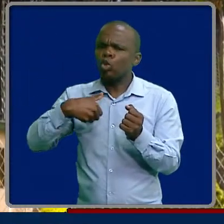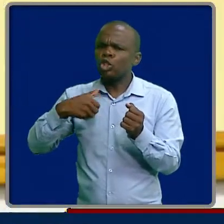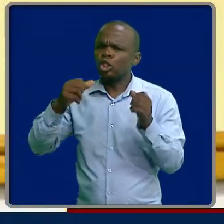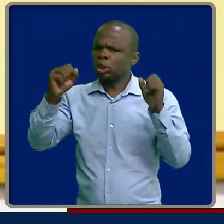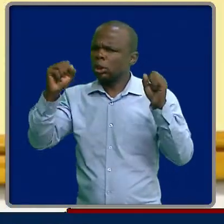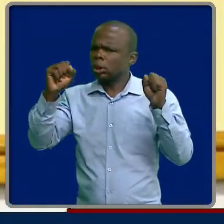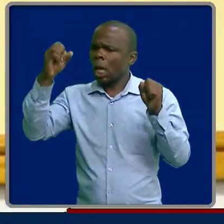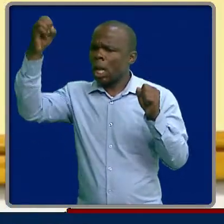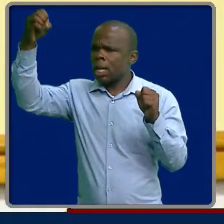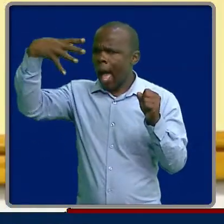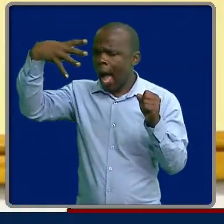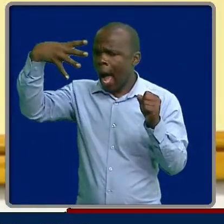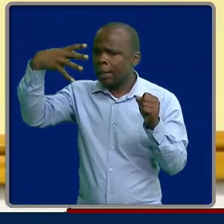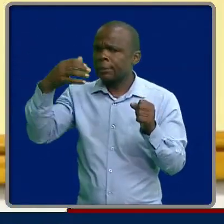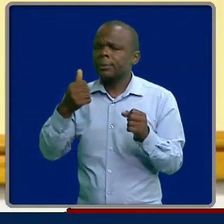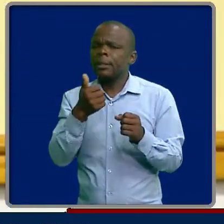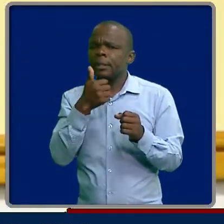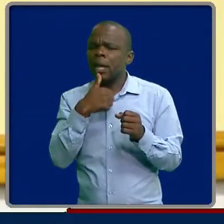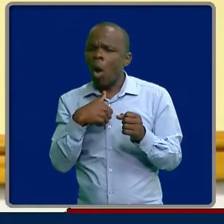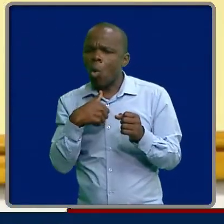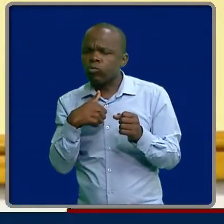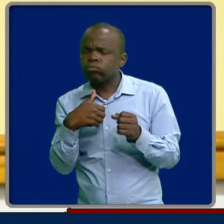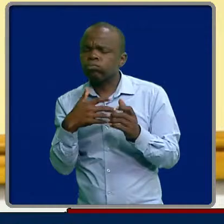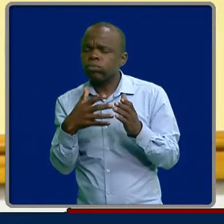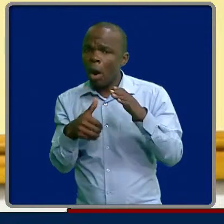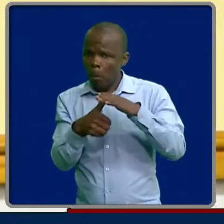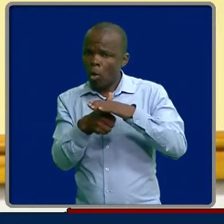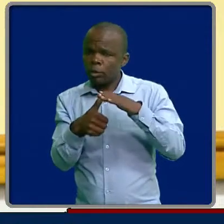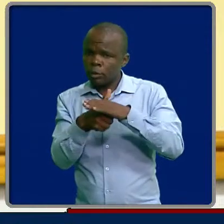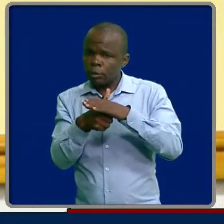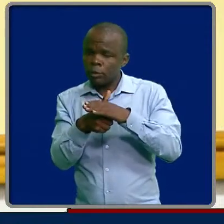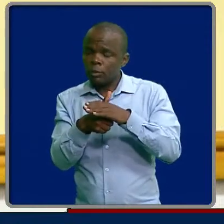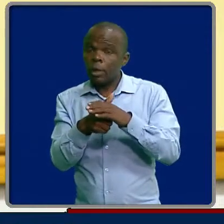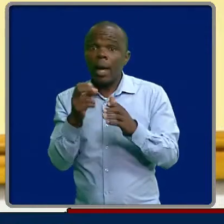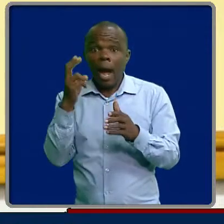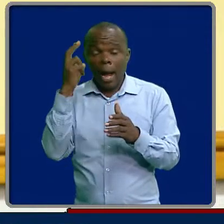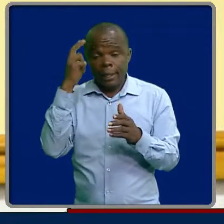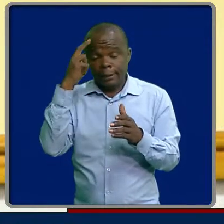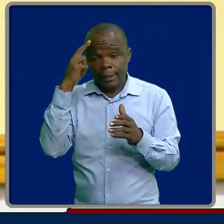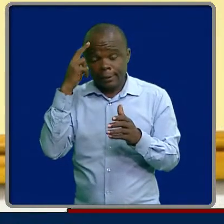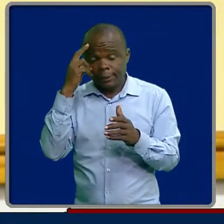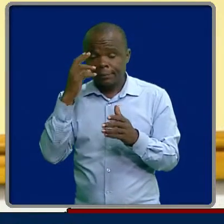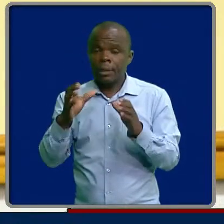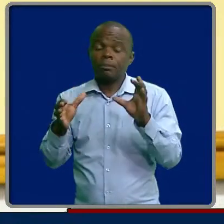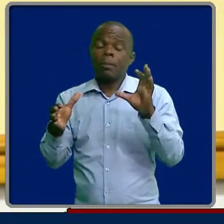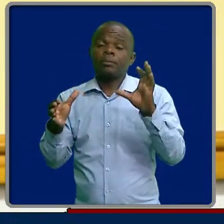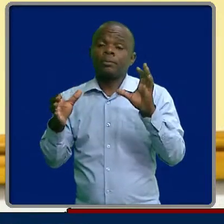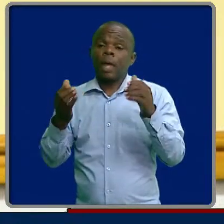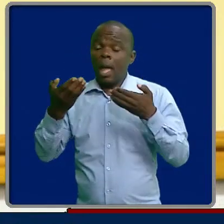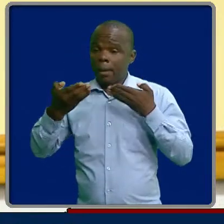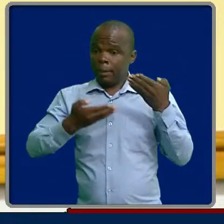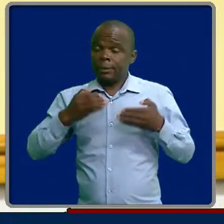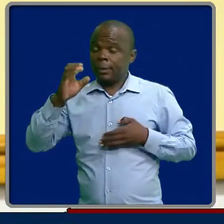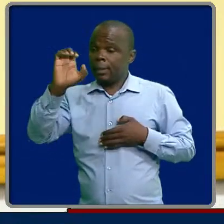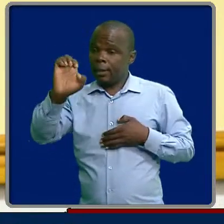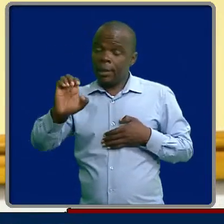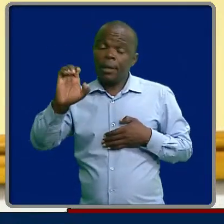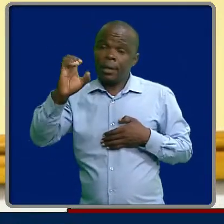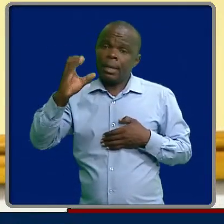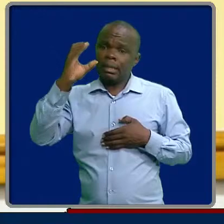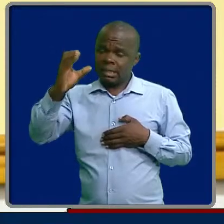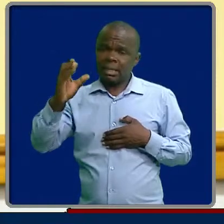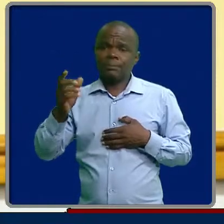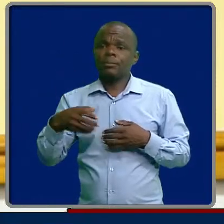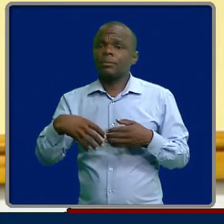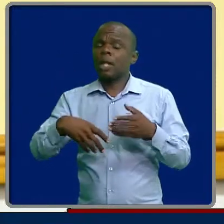of electricity imports. We all know that we import most of our electricity and generate